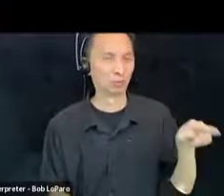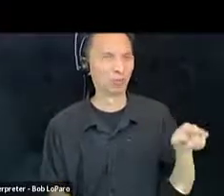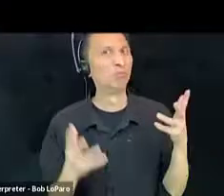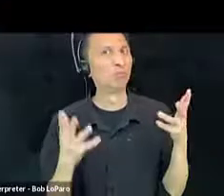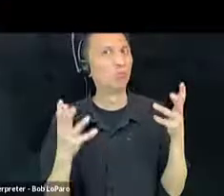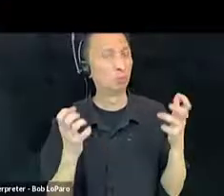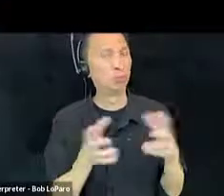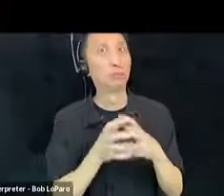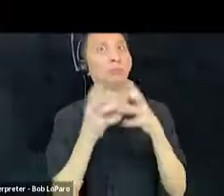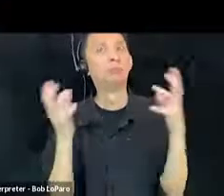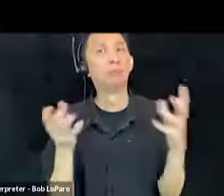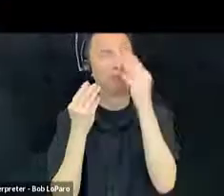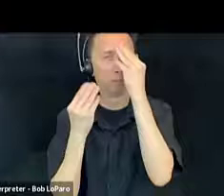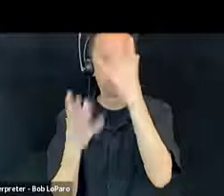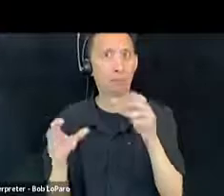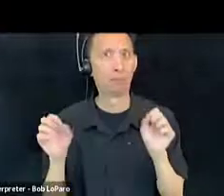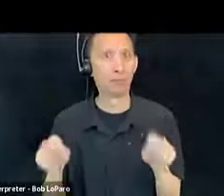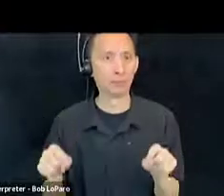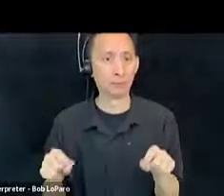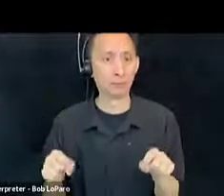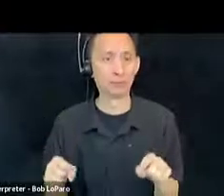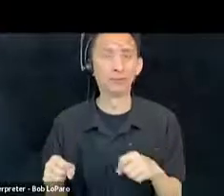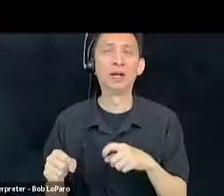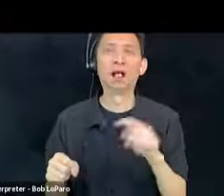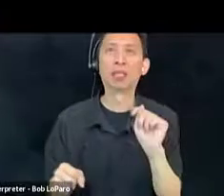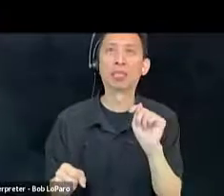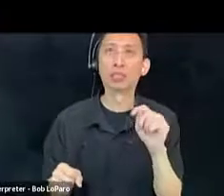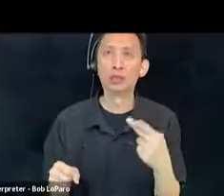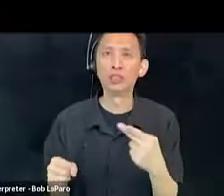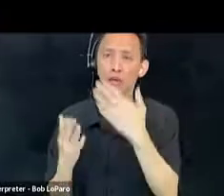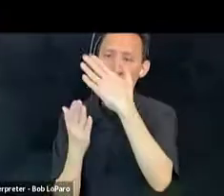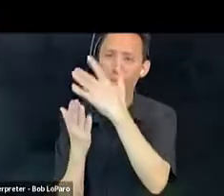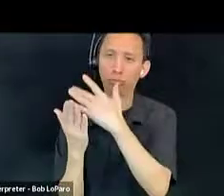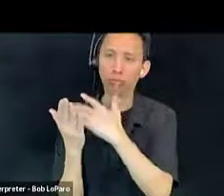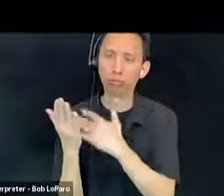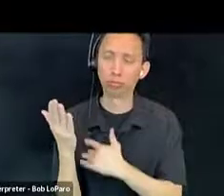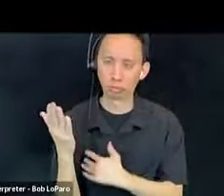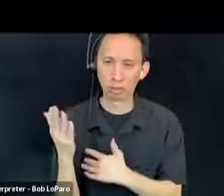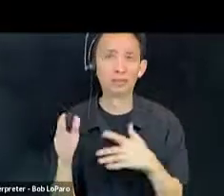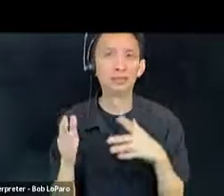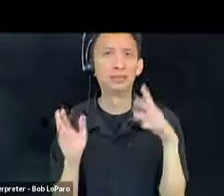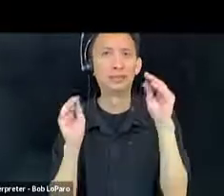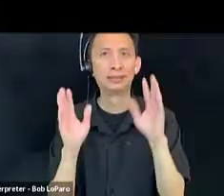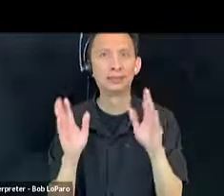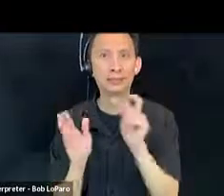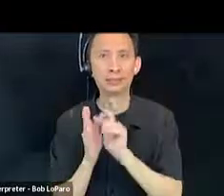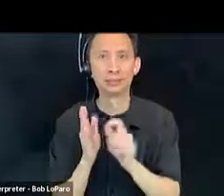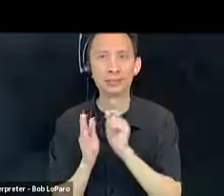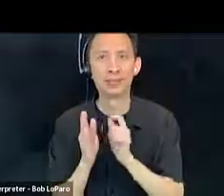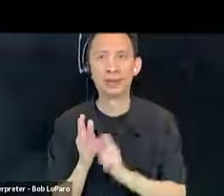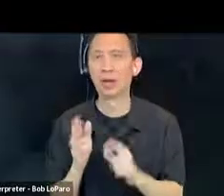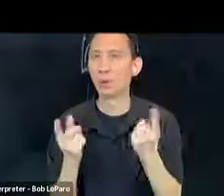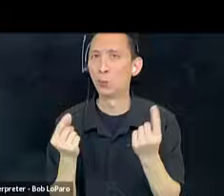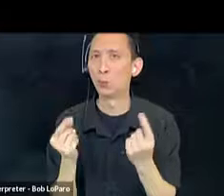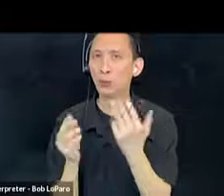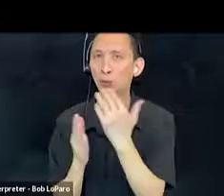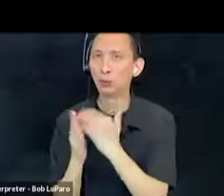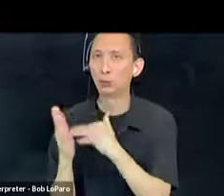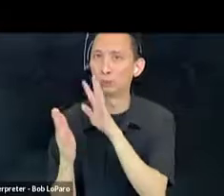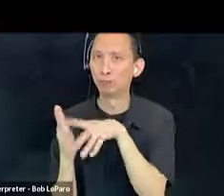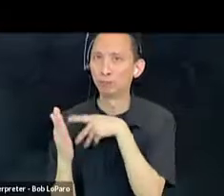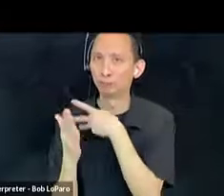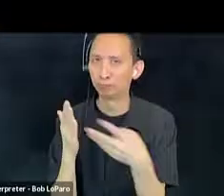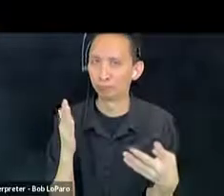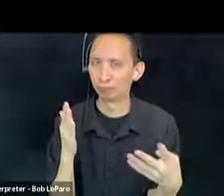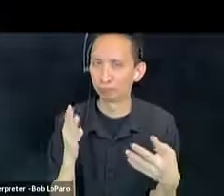And so these are just some examples of very informal kind of systems where maybe the teacher wrote what the day looked like. There were times and I will show you that